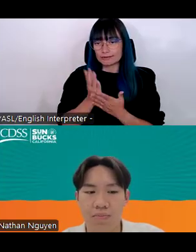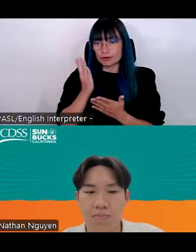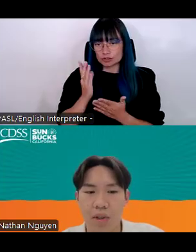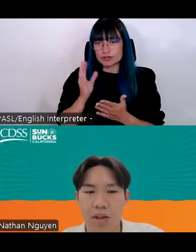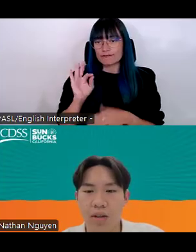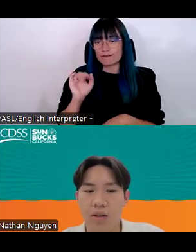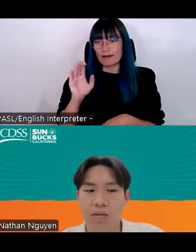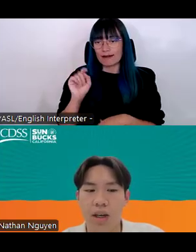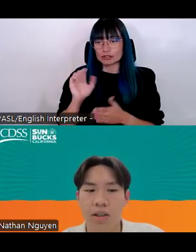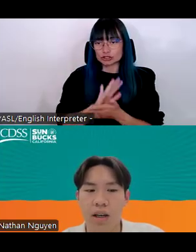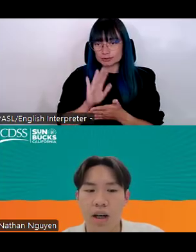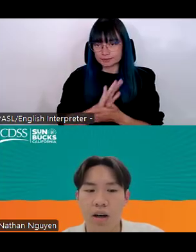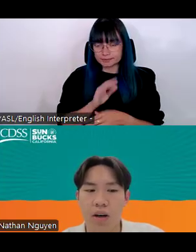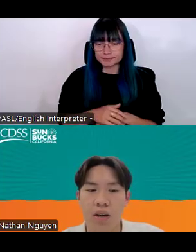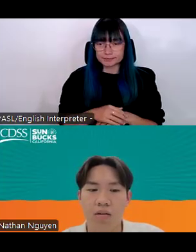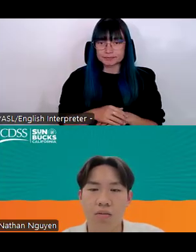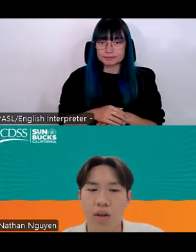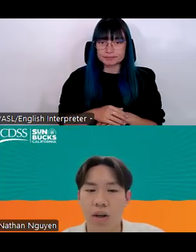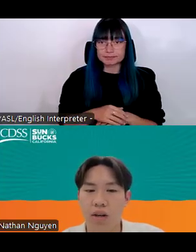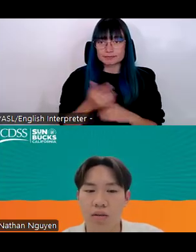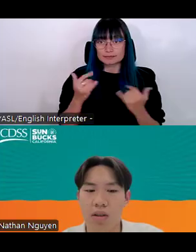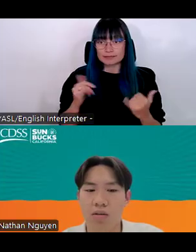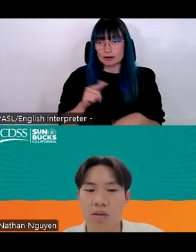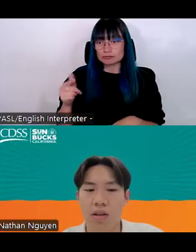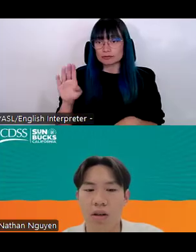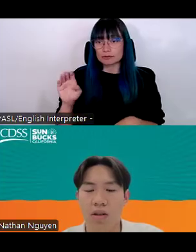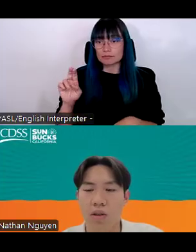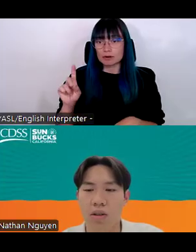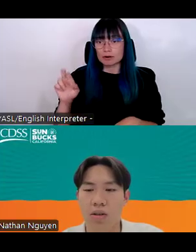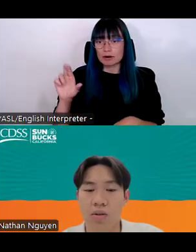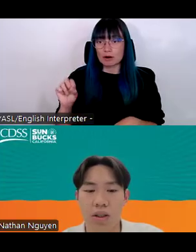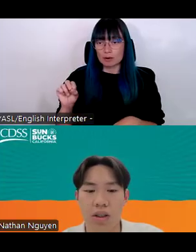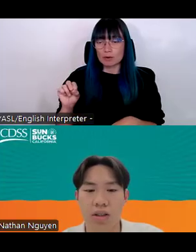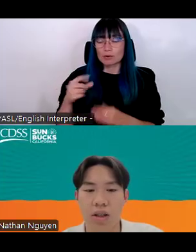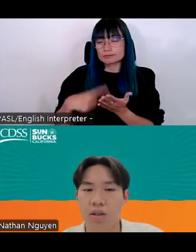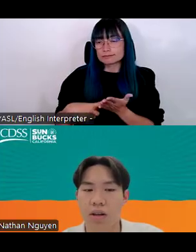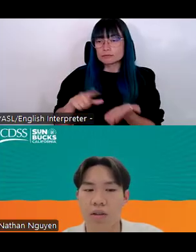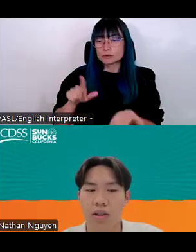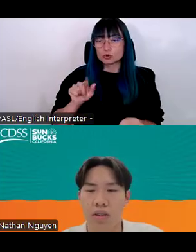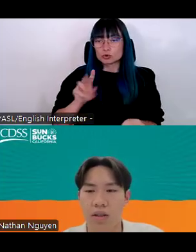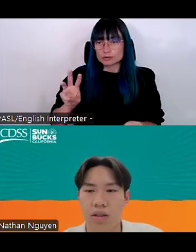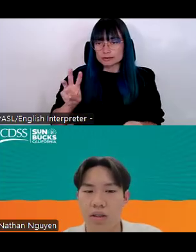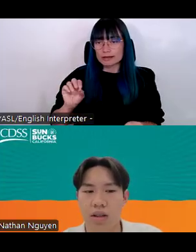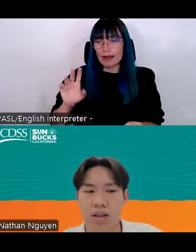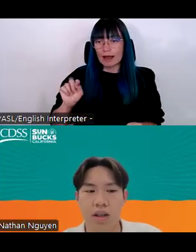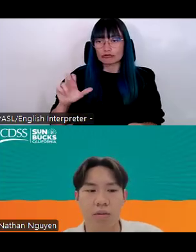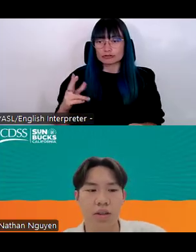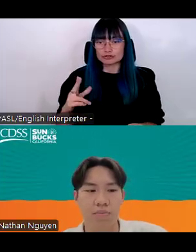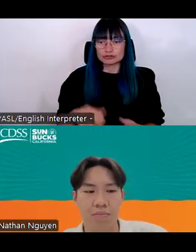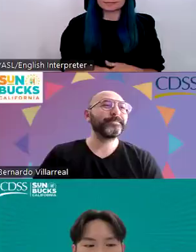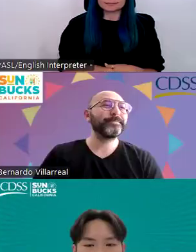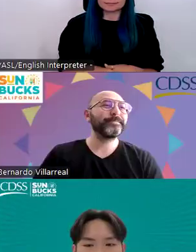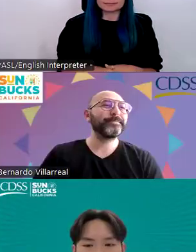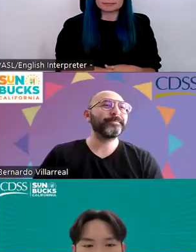Sheet. With that said, I will hand it over to Bernard to go over our 2026 outreach efforts. Next slide,